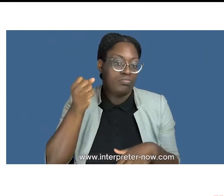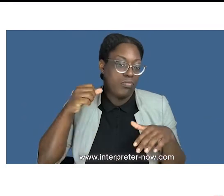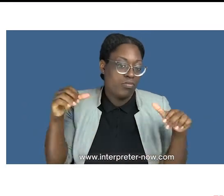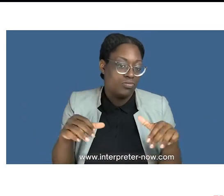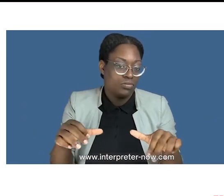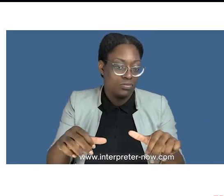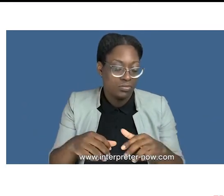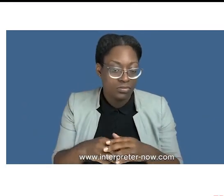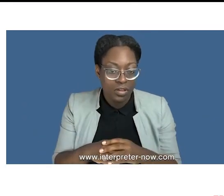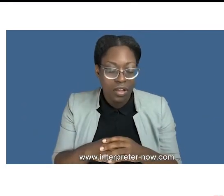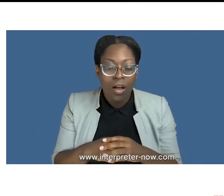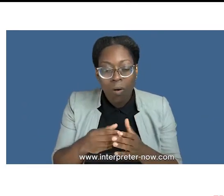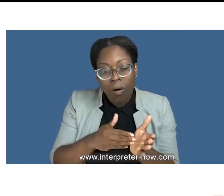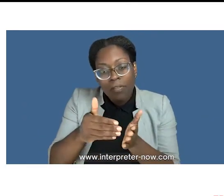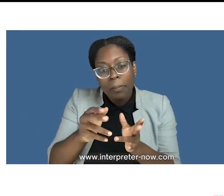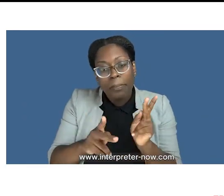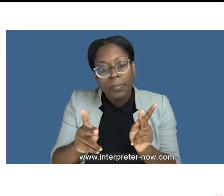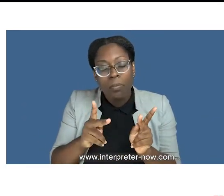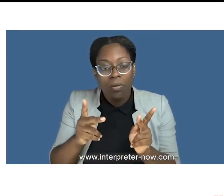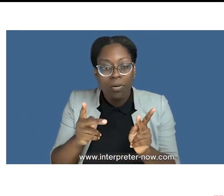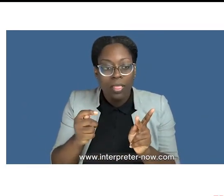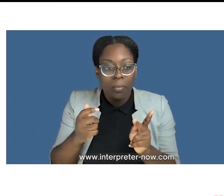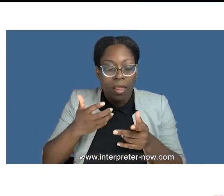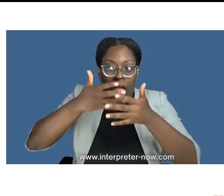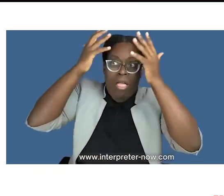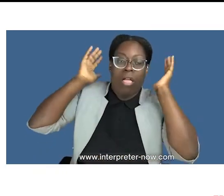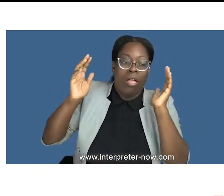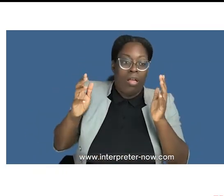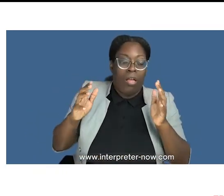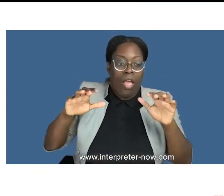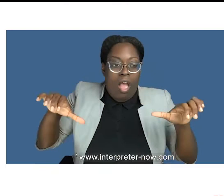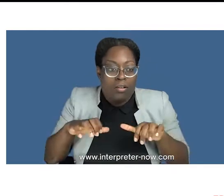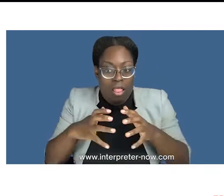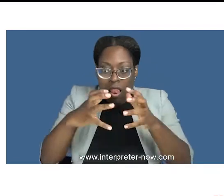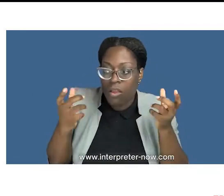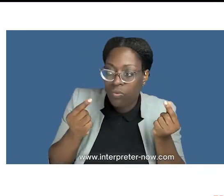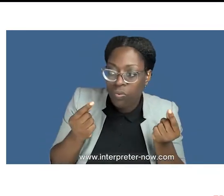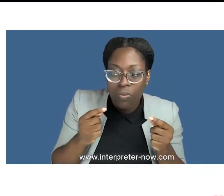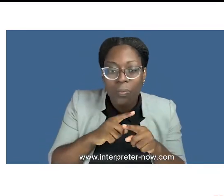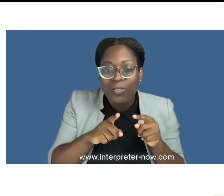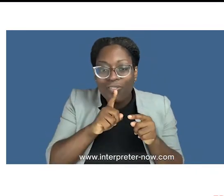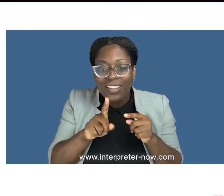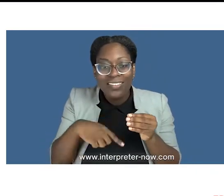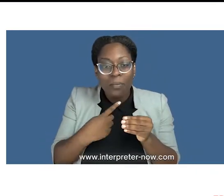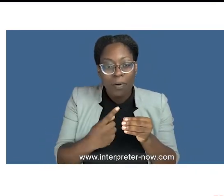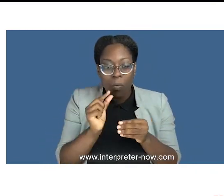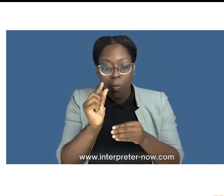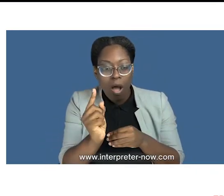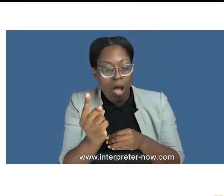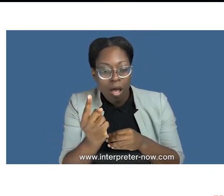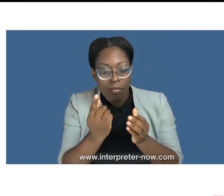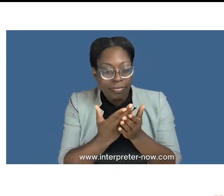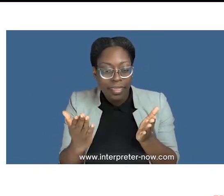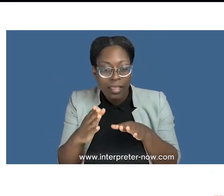thing. Diversity, equity, and inclusion is a lot to work on. Systemic inequity is a lot to work on, but it's really taking one action at a time. So just take one action at a